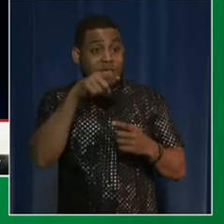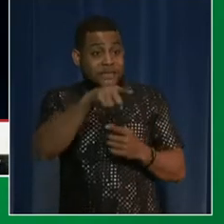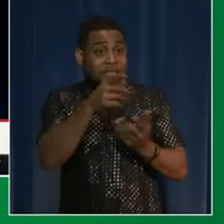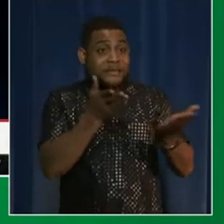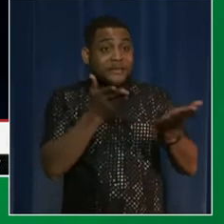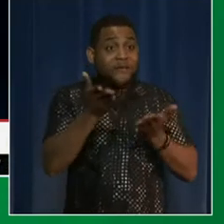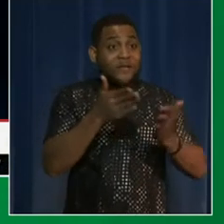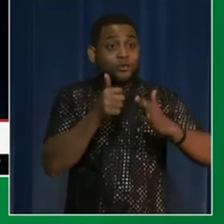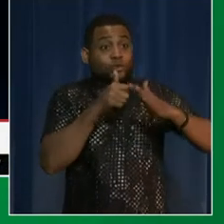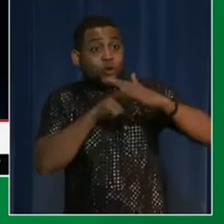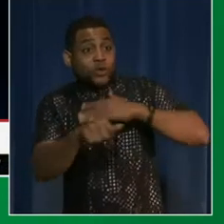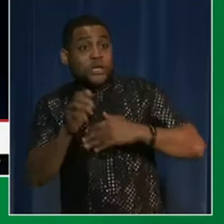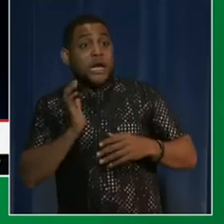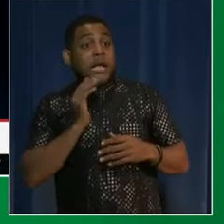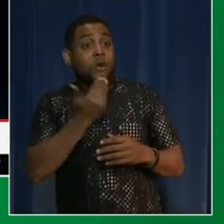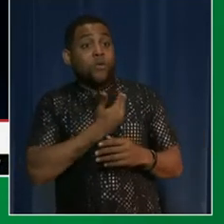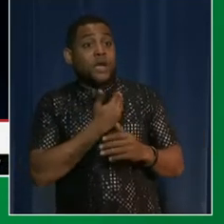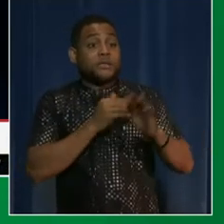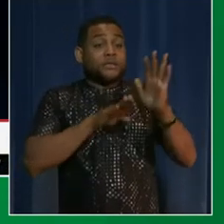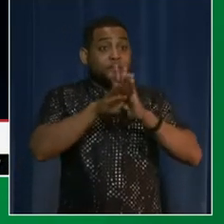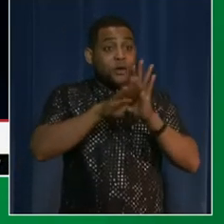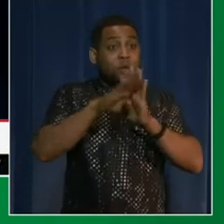partnerships for development.